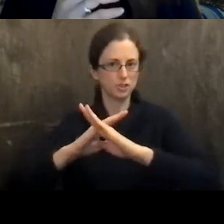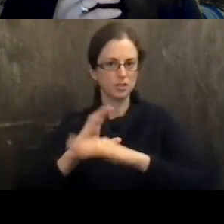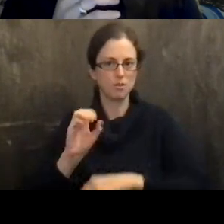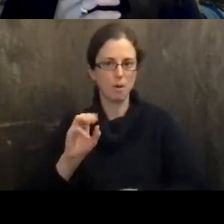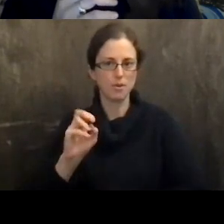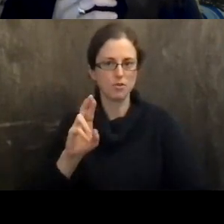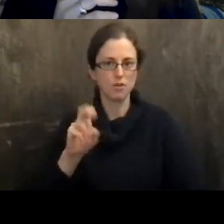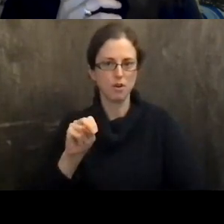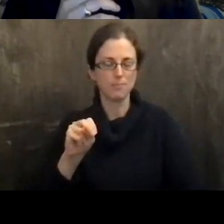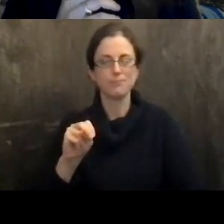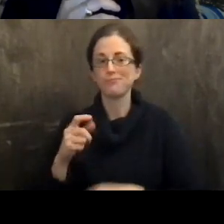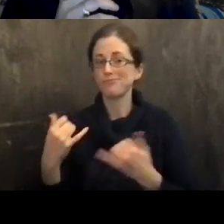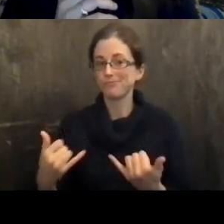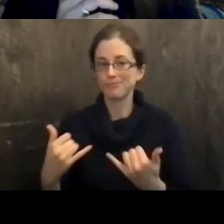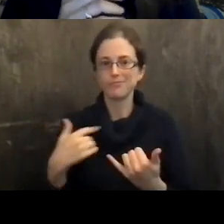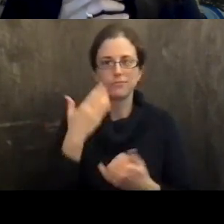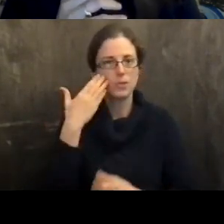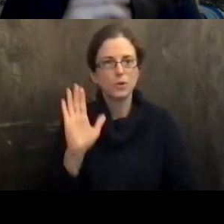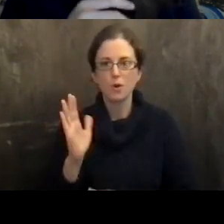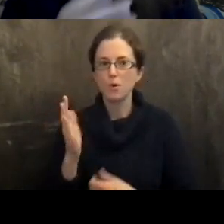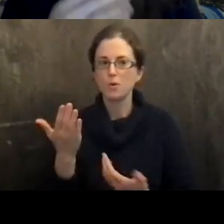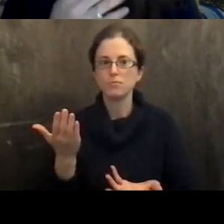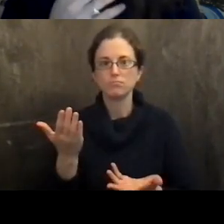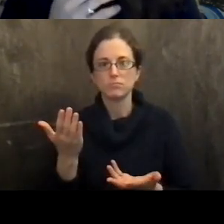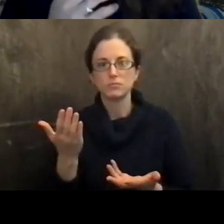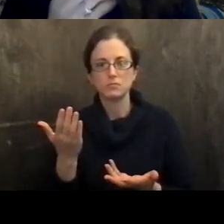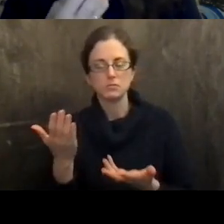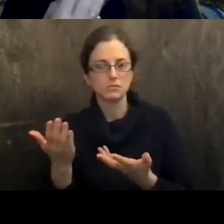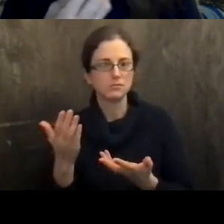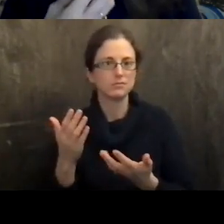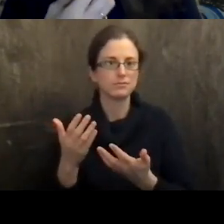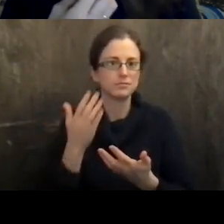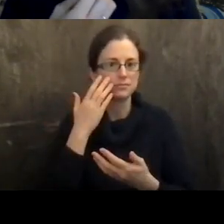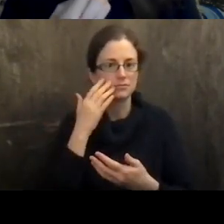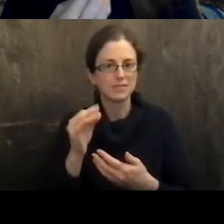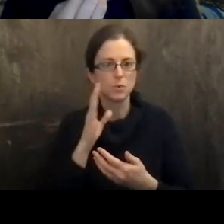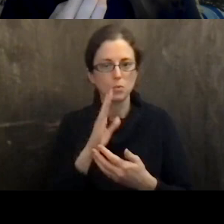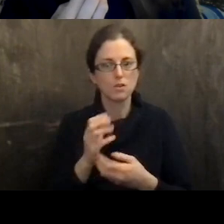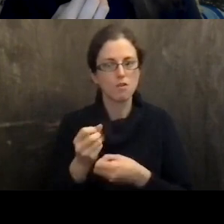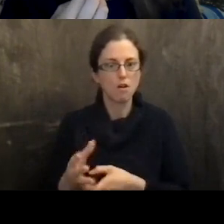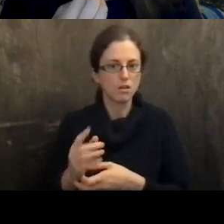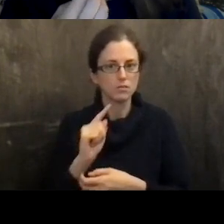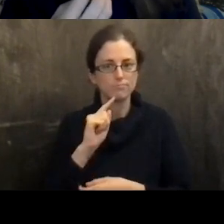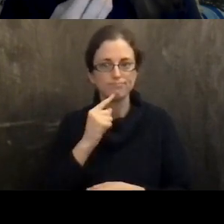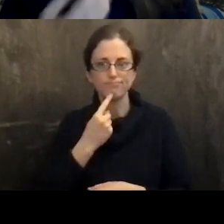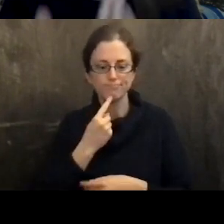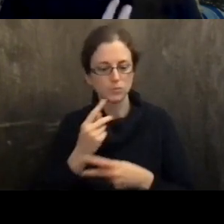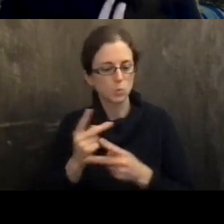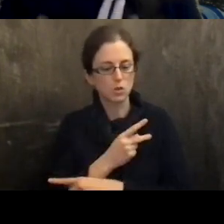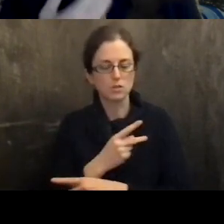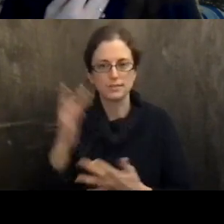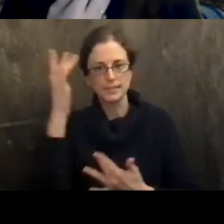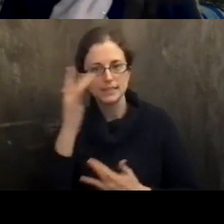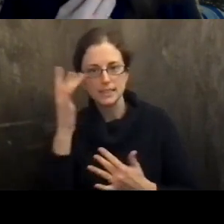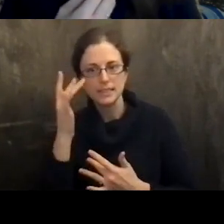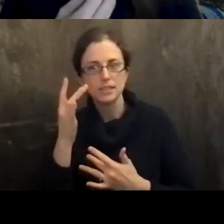yet how much immune evasion there will be, or how much more severe disease it causes. So we're not out